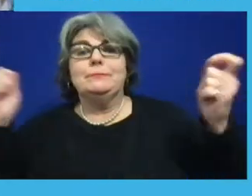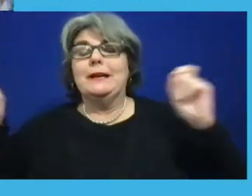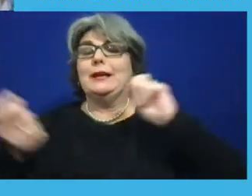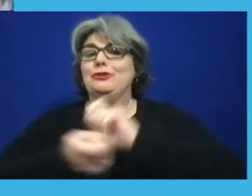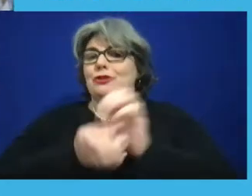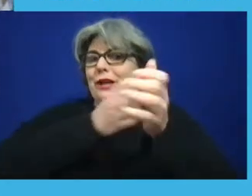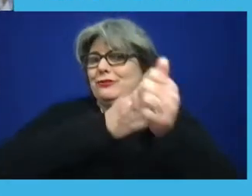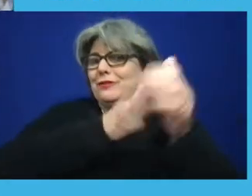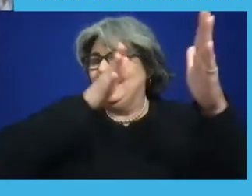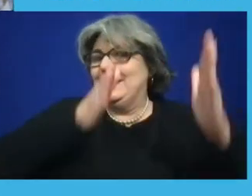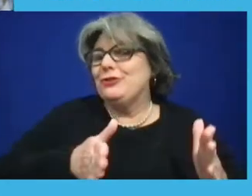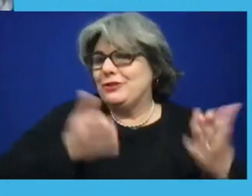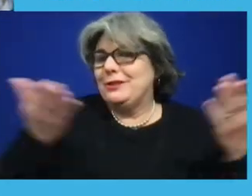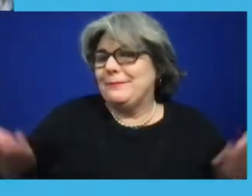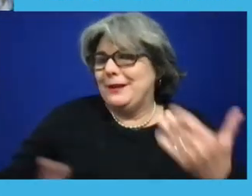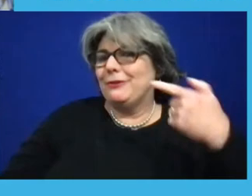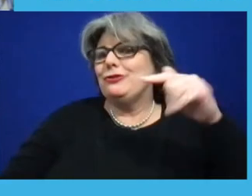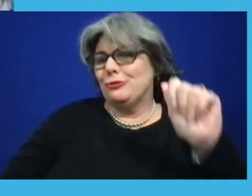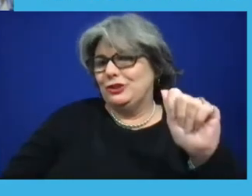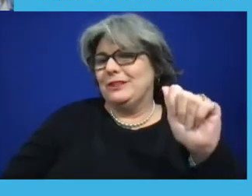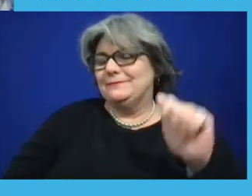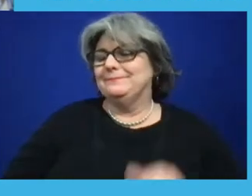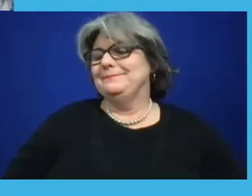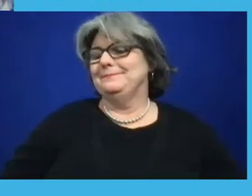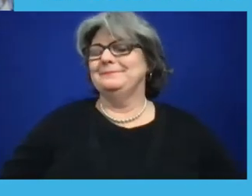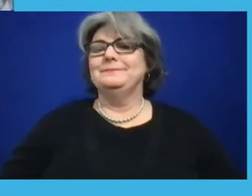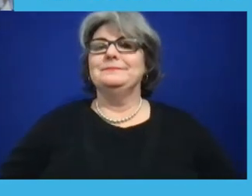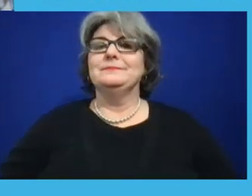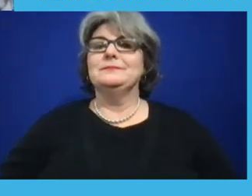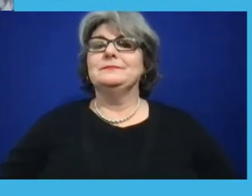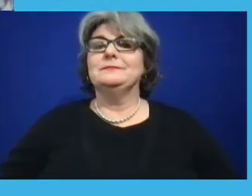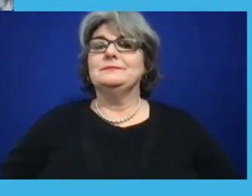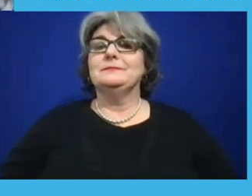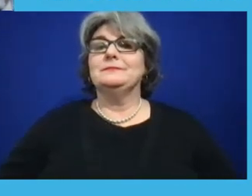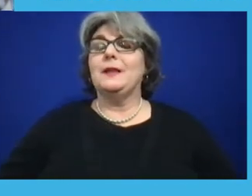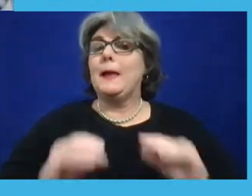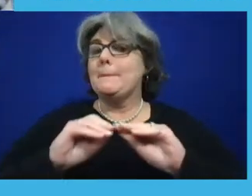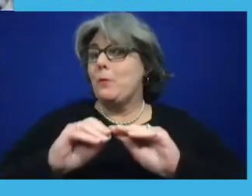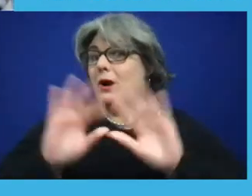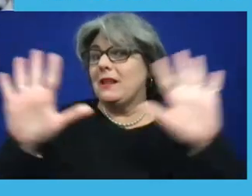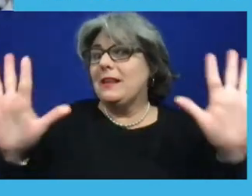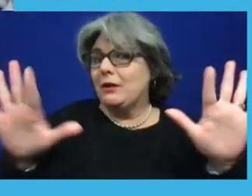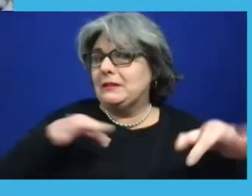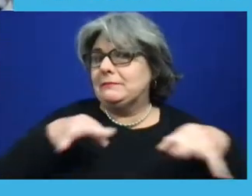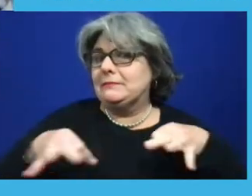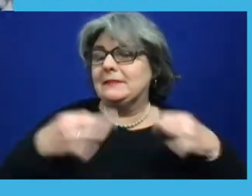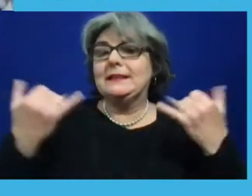All we have to do is raise our expectations and change our leadership.